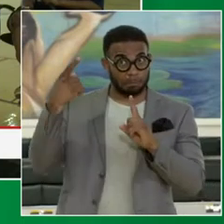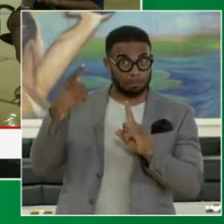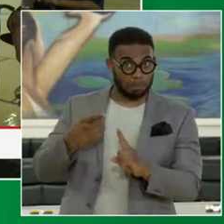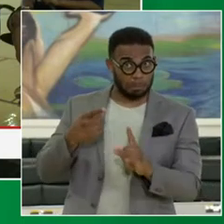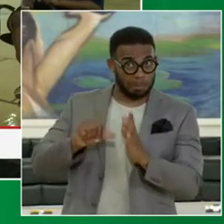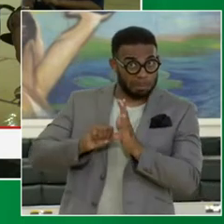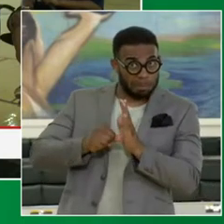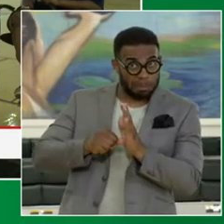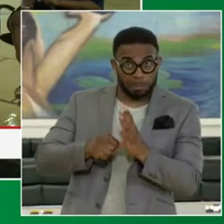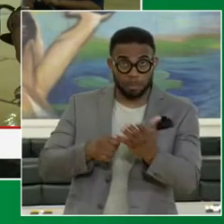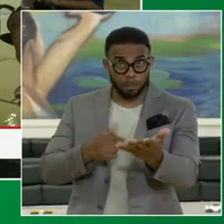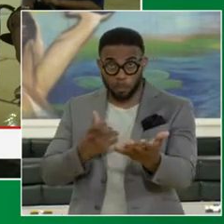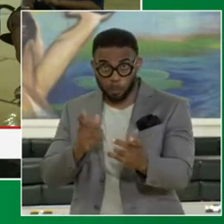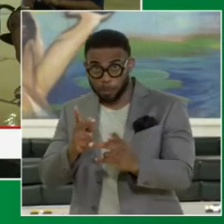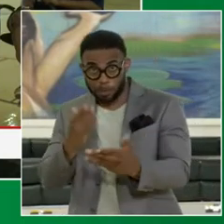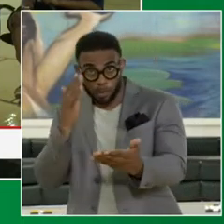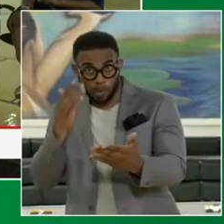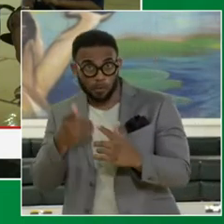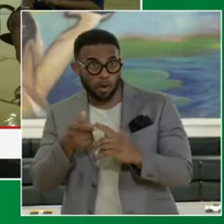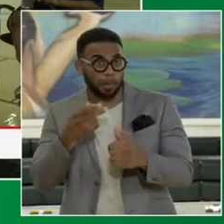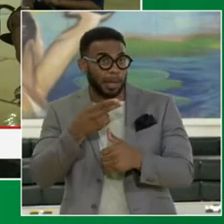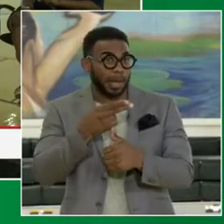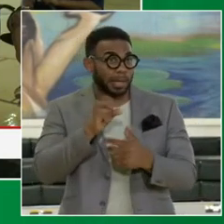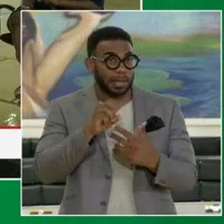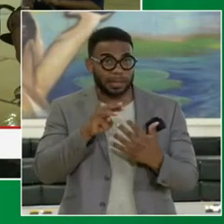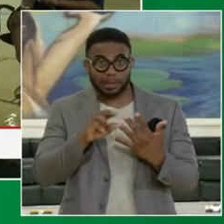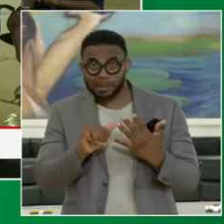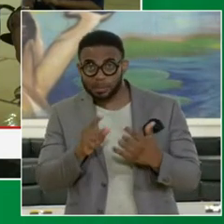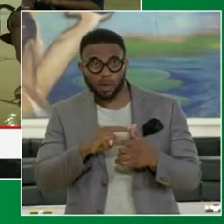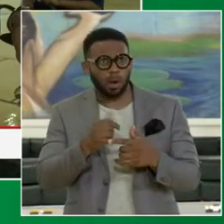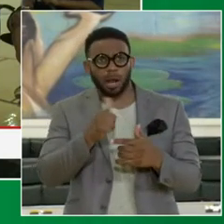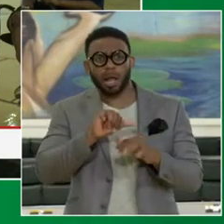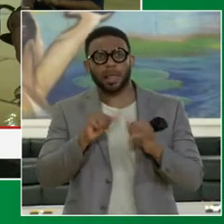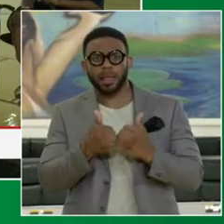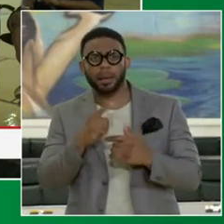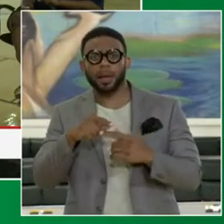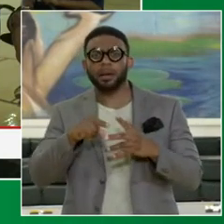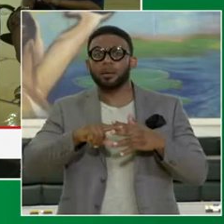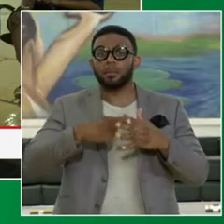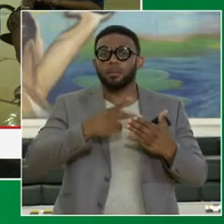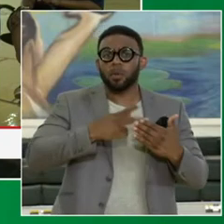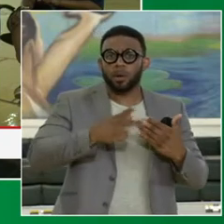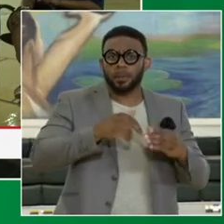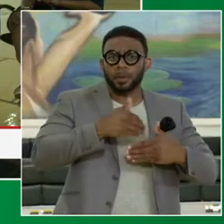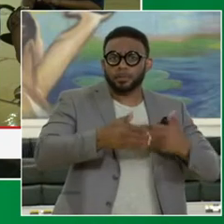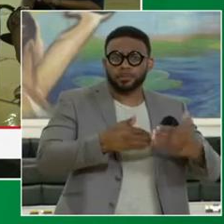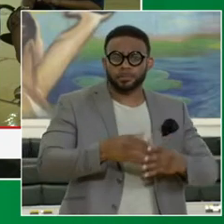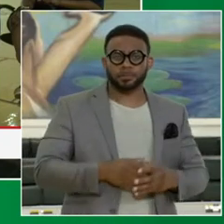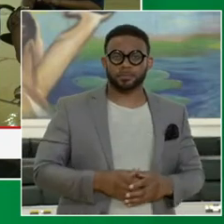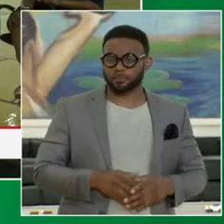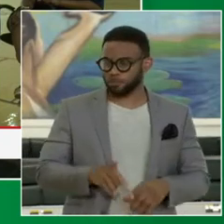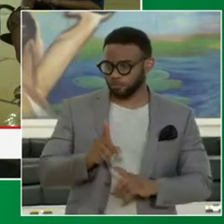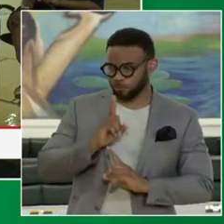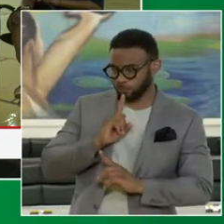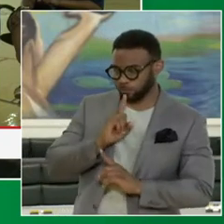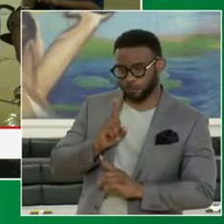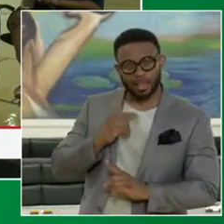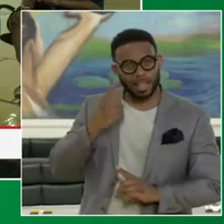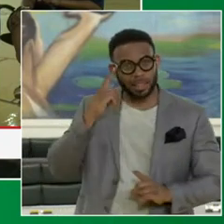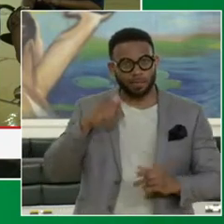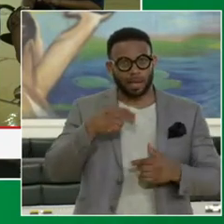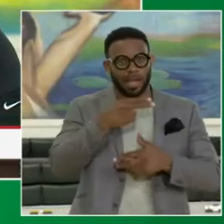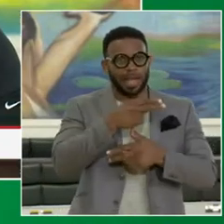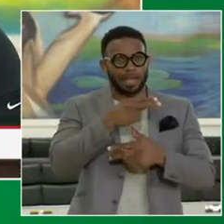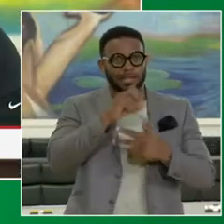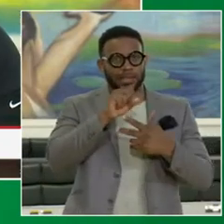say from like HCMA or from OUC about initiatives that are in the Fair Shop budget? Sure. I think for